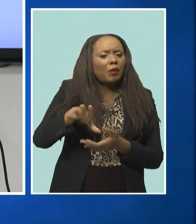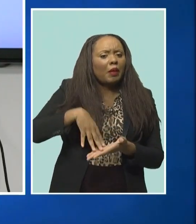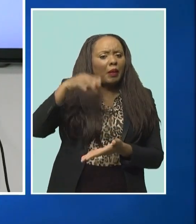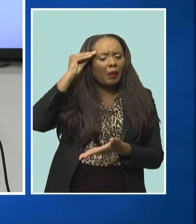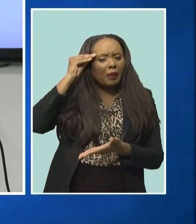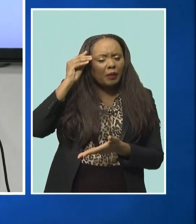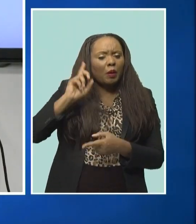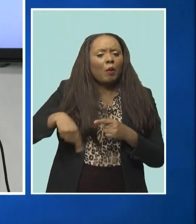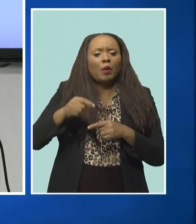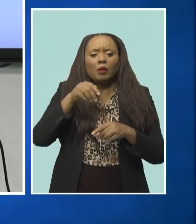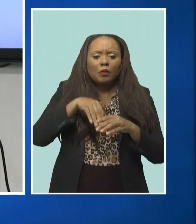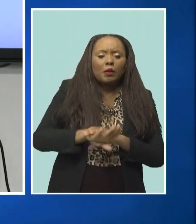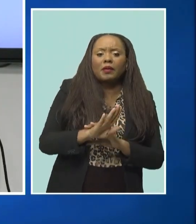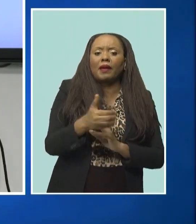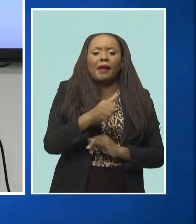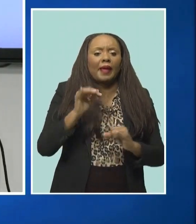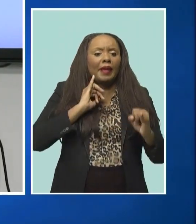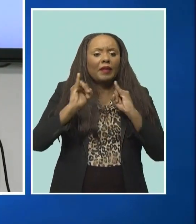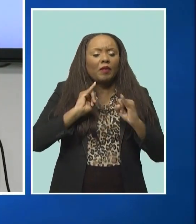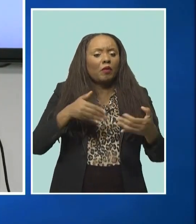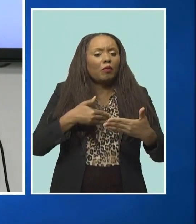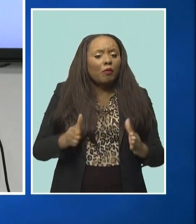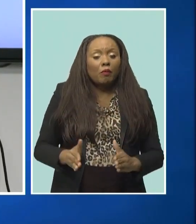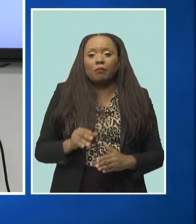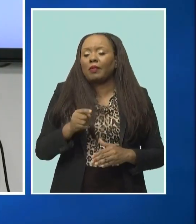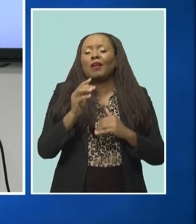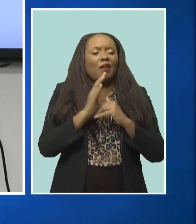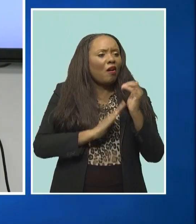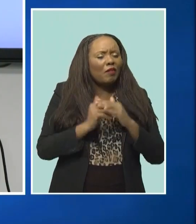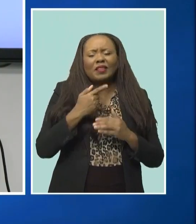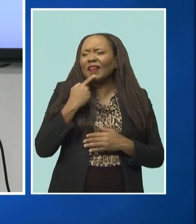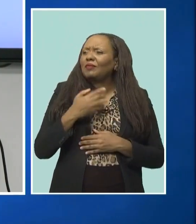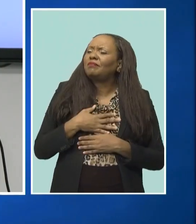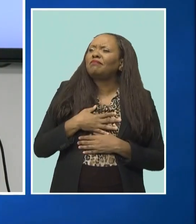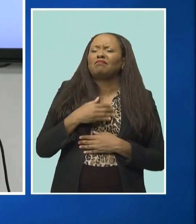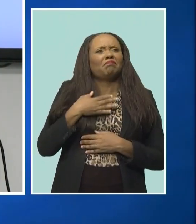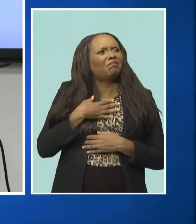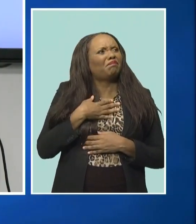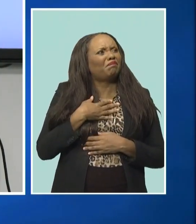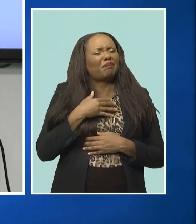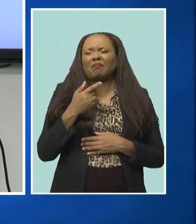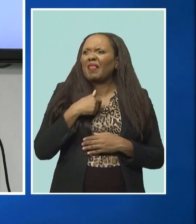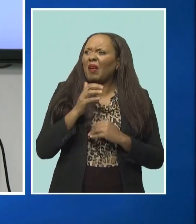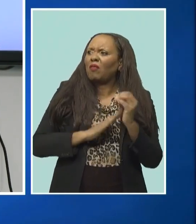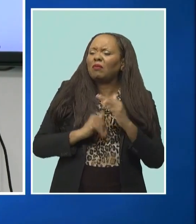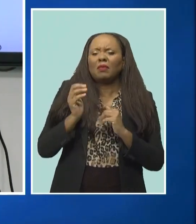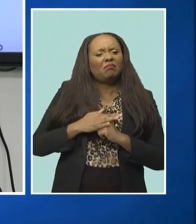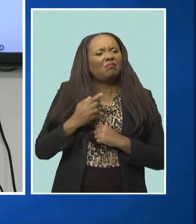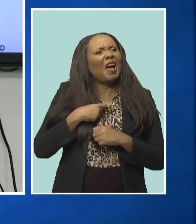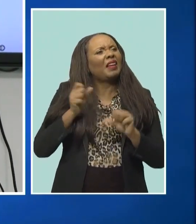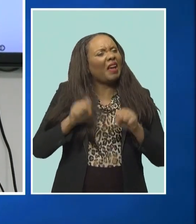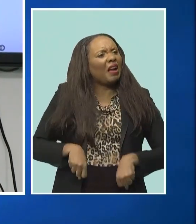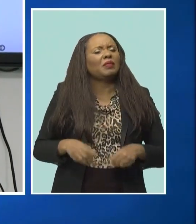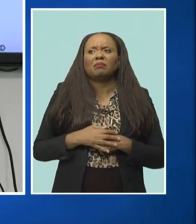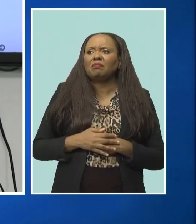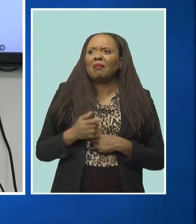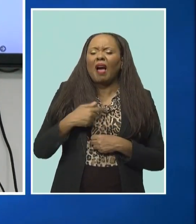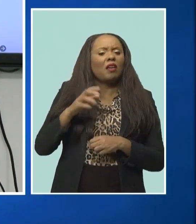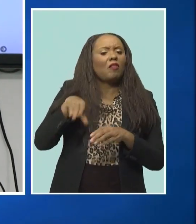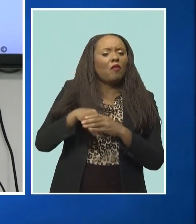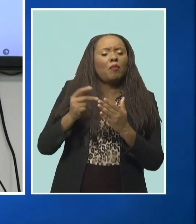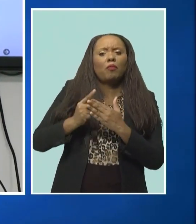will be impacted and you will be among peers who would have gone through this program. You are the ones who